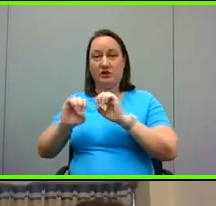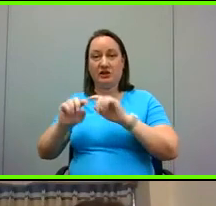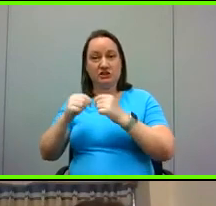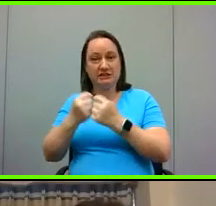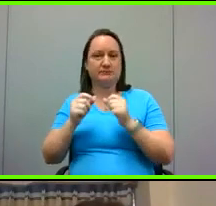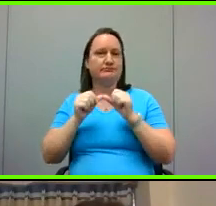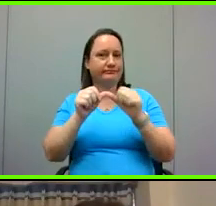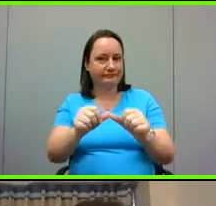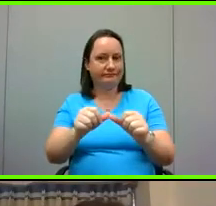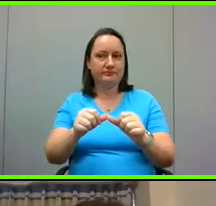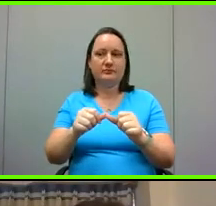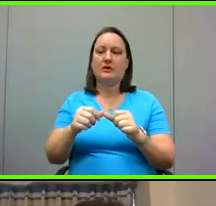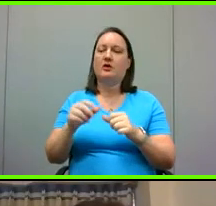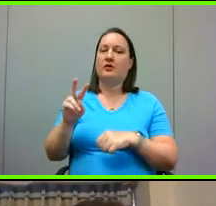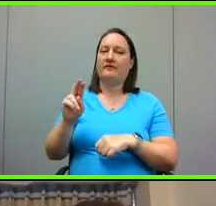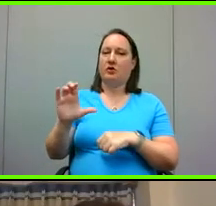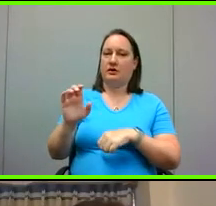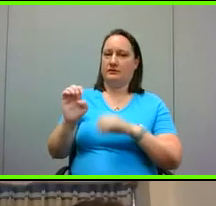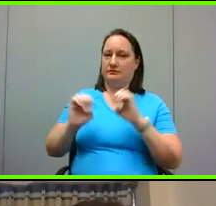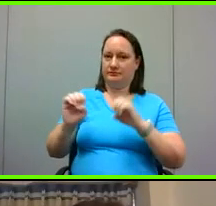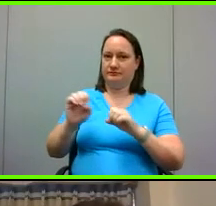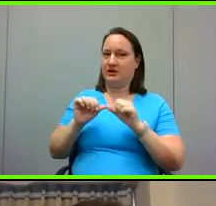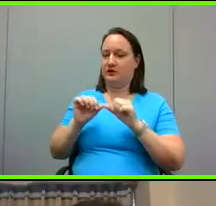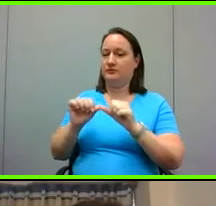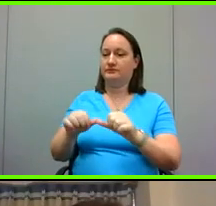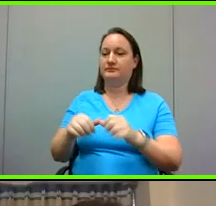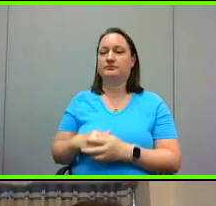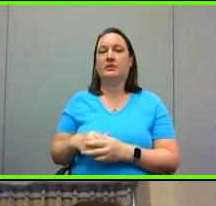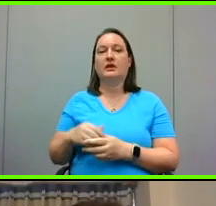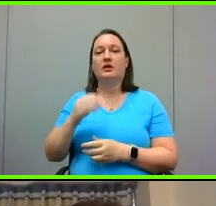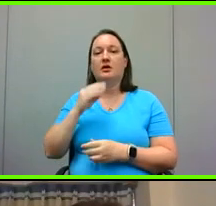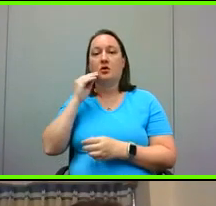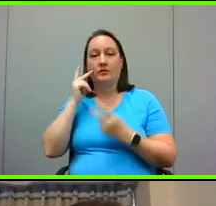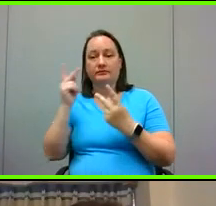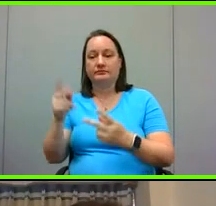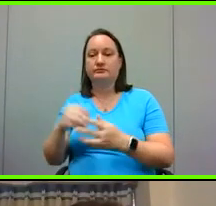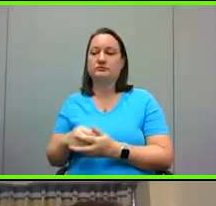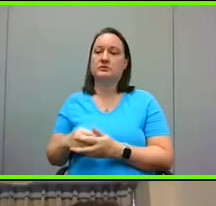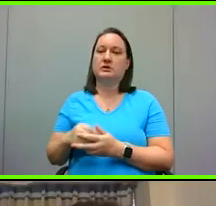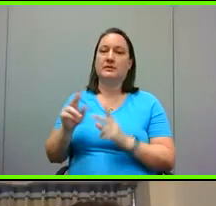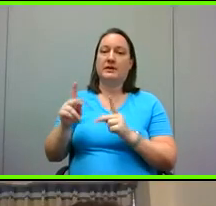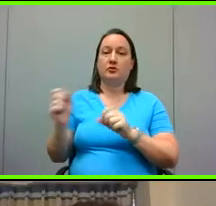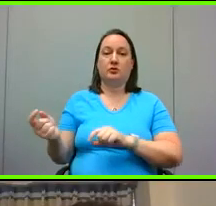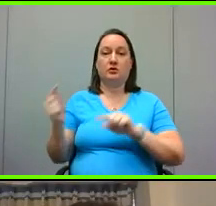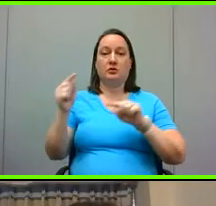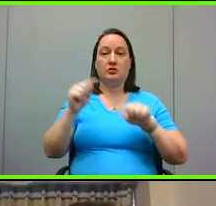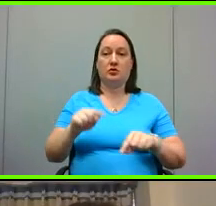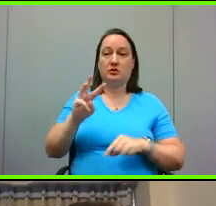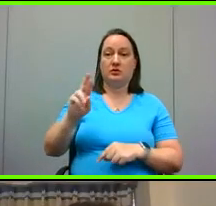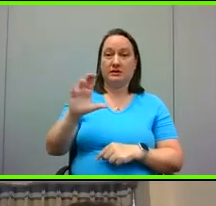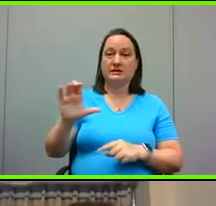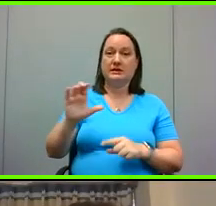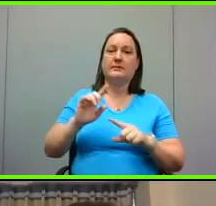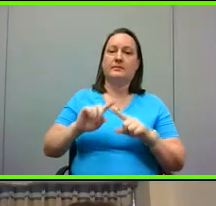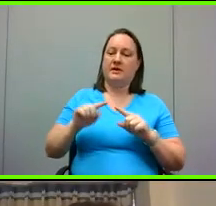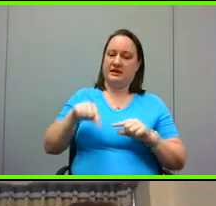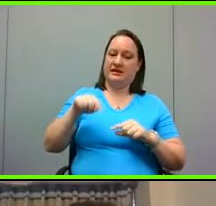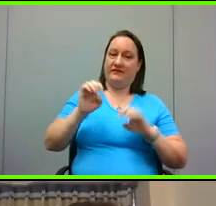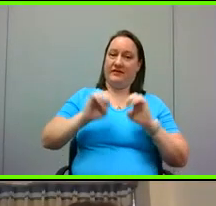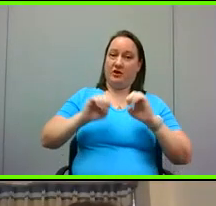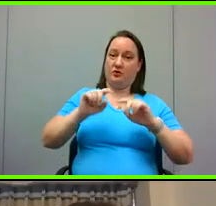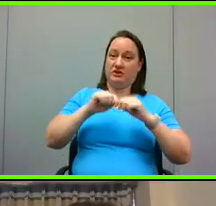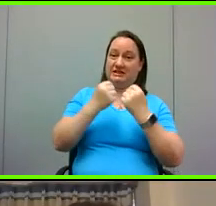normally would be evaluated for WWRC for assessments. Go to WWRC. The evaluation team at WWRC is going to